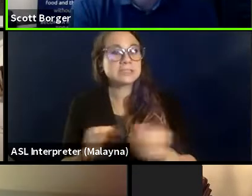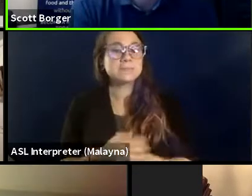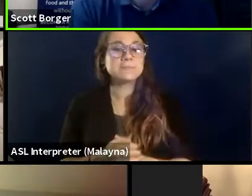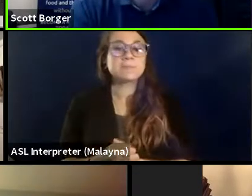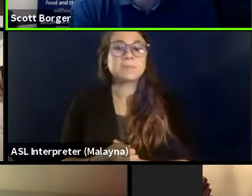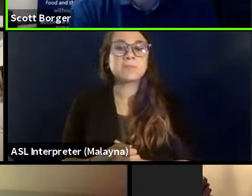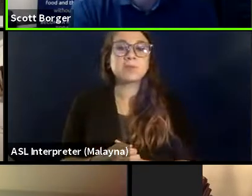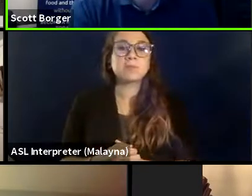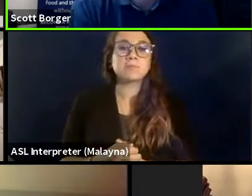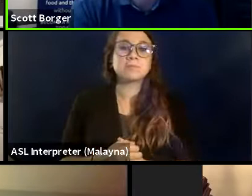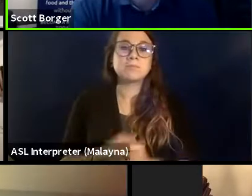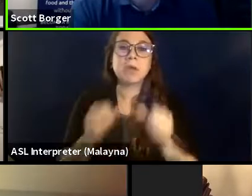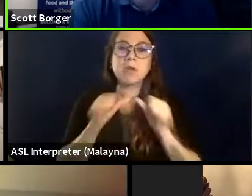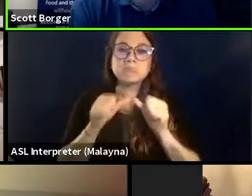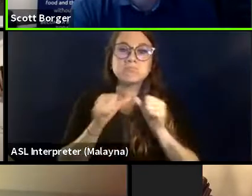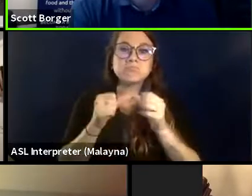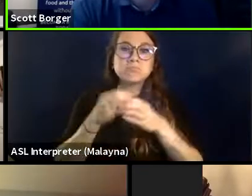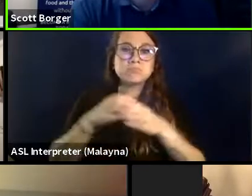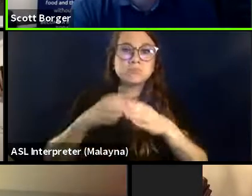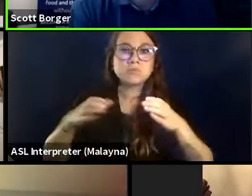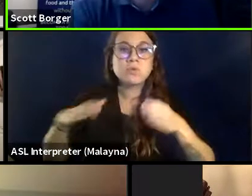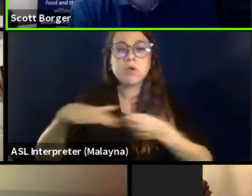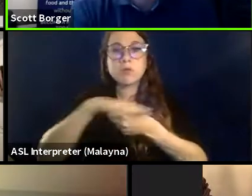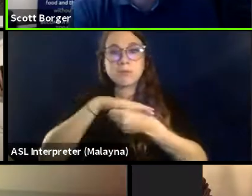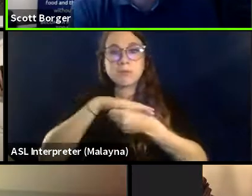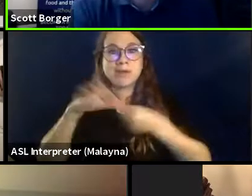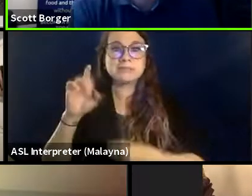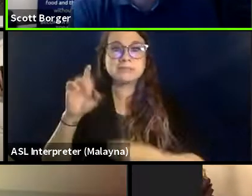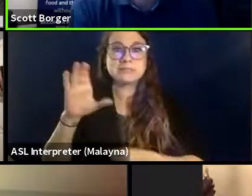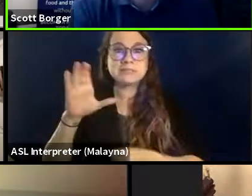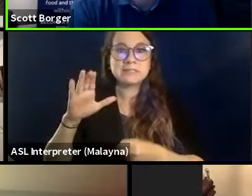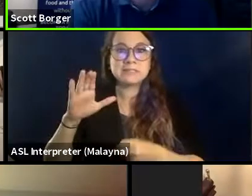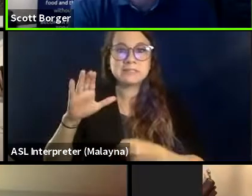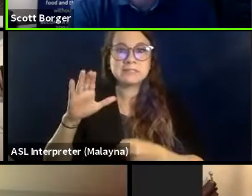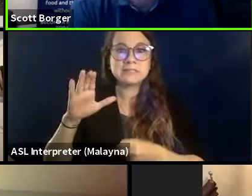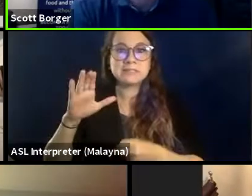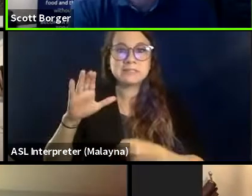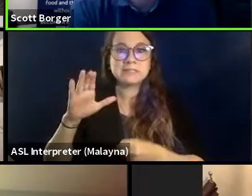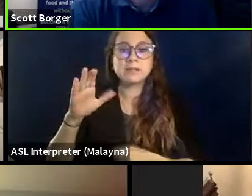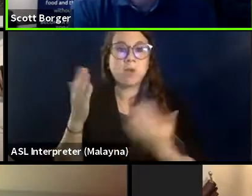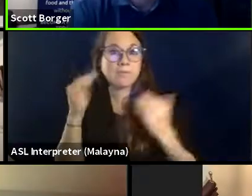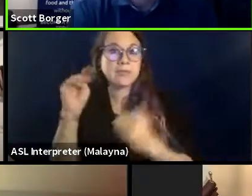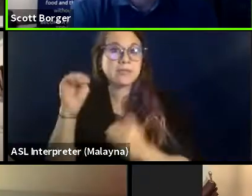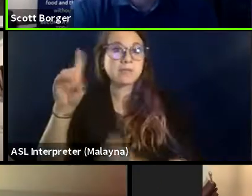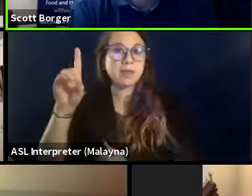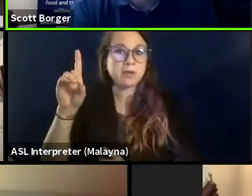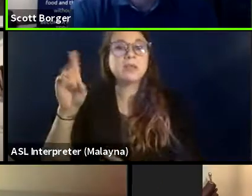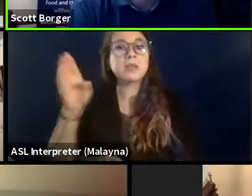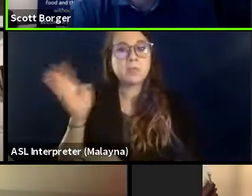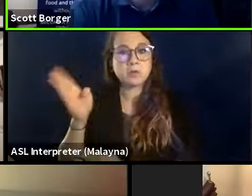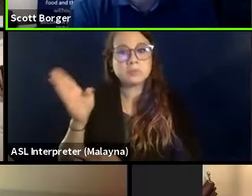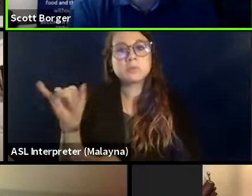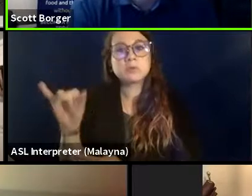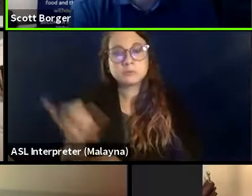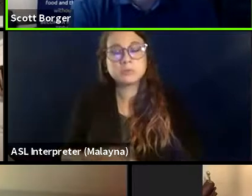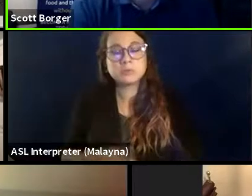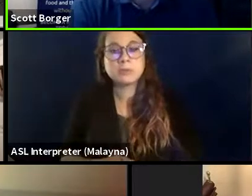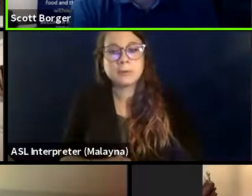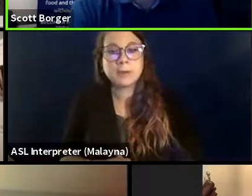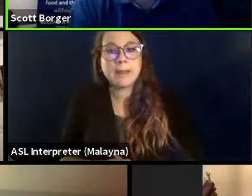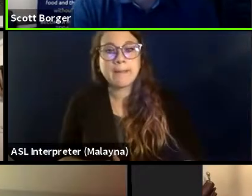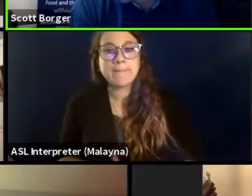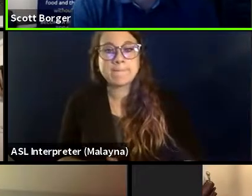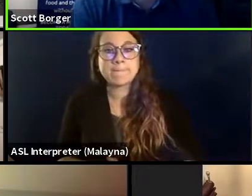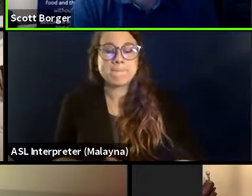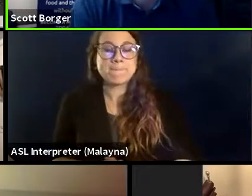to expand across DC and into Maryland and into Baltimore, and are